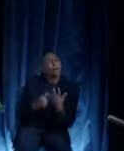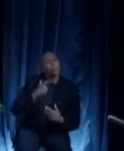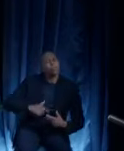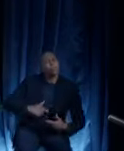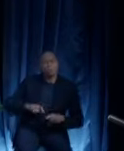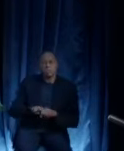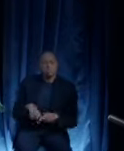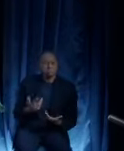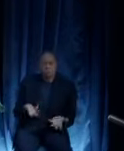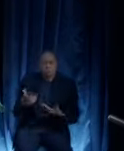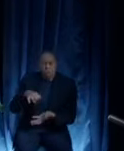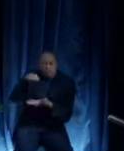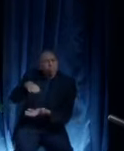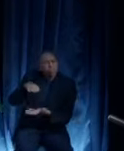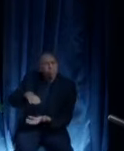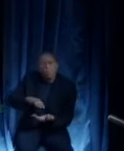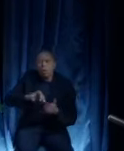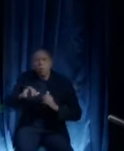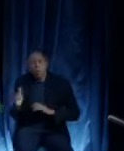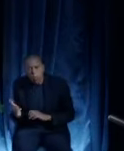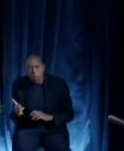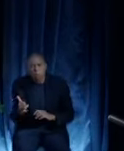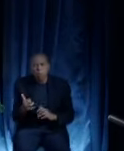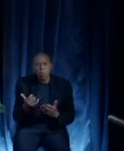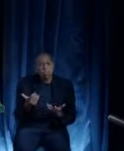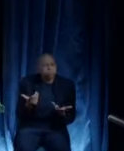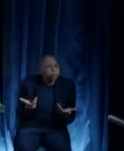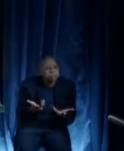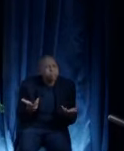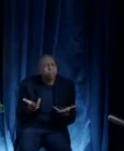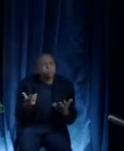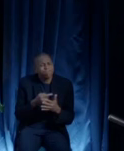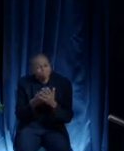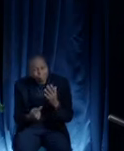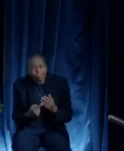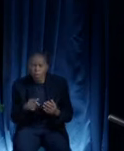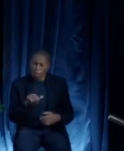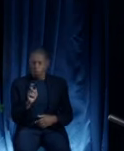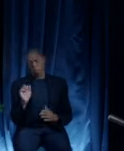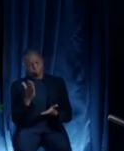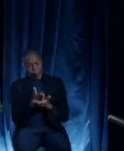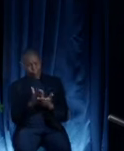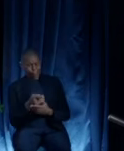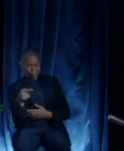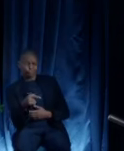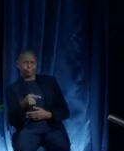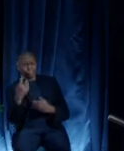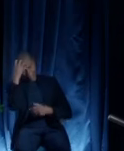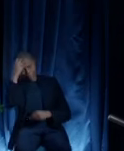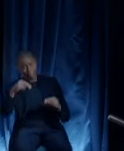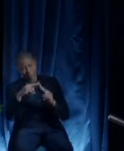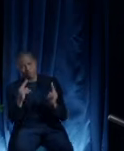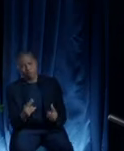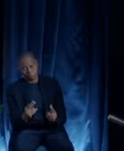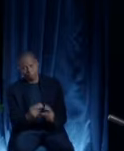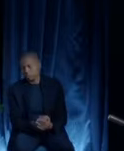they considered court or Parliament? Oh, definitely court. Right. So there's the institution, the household, and it's three, well, in periods